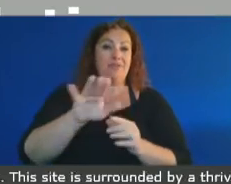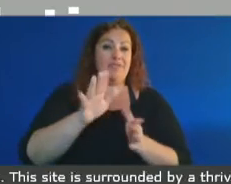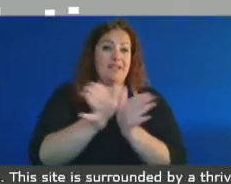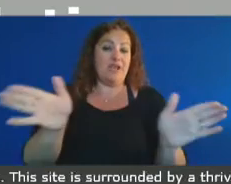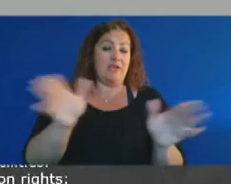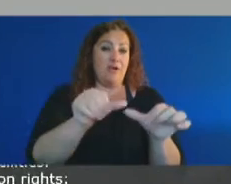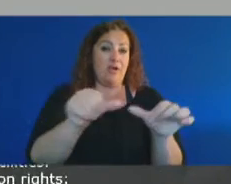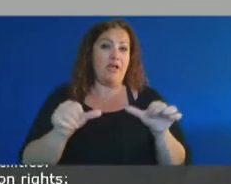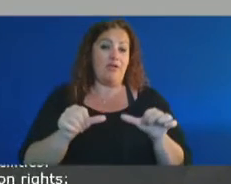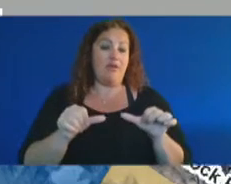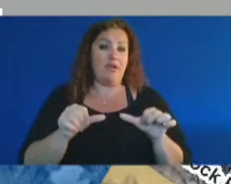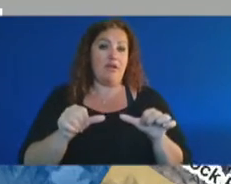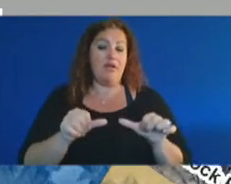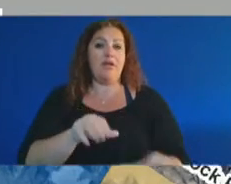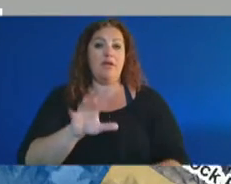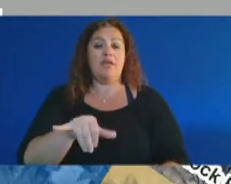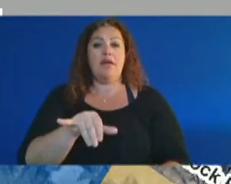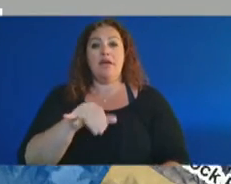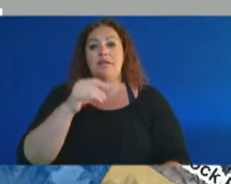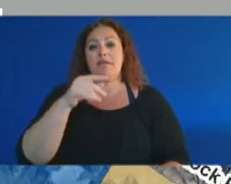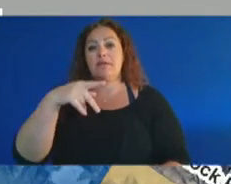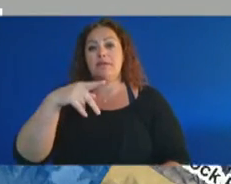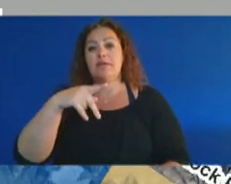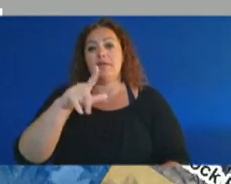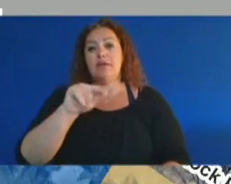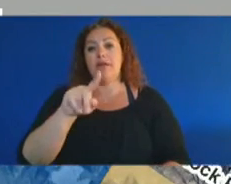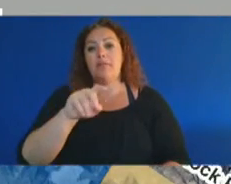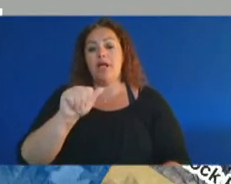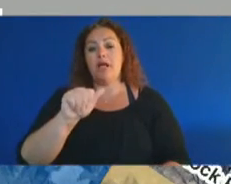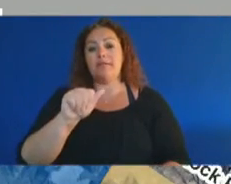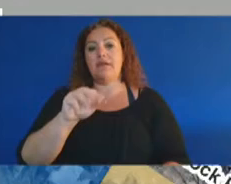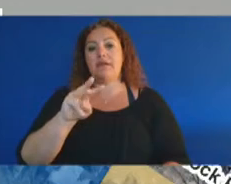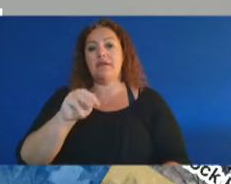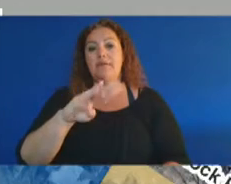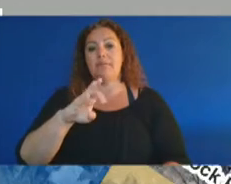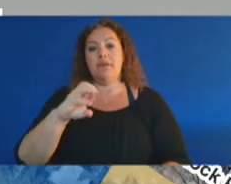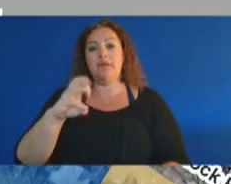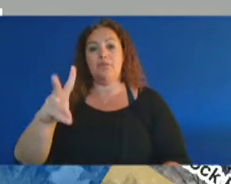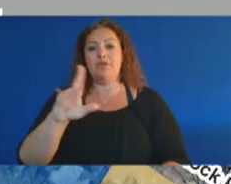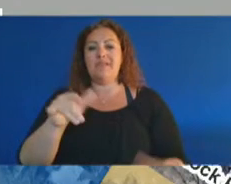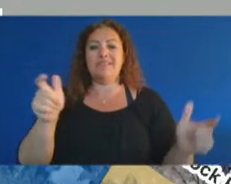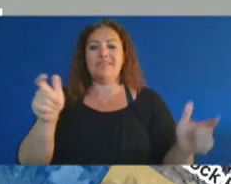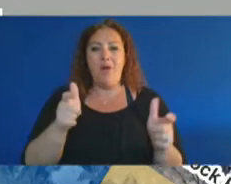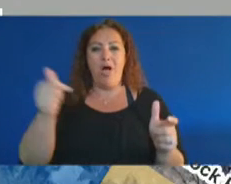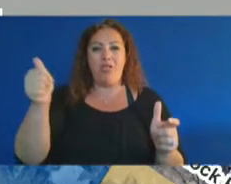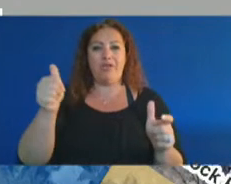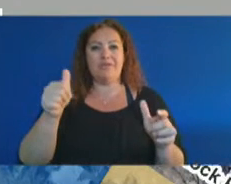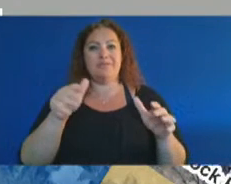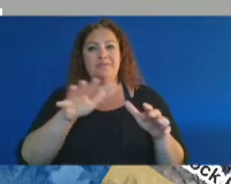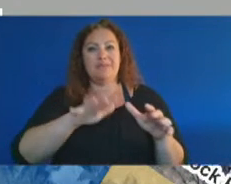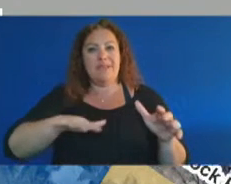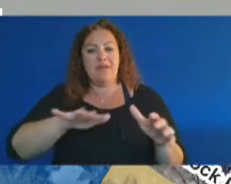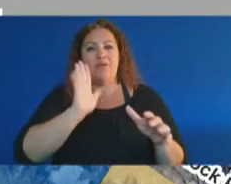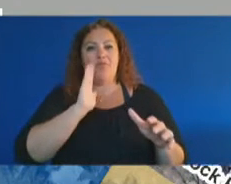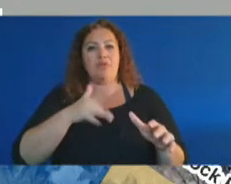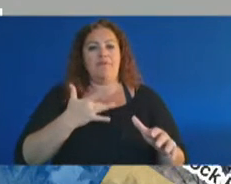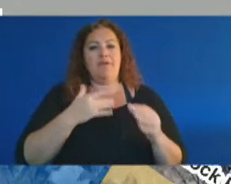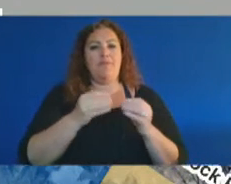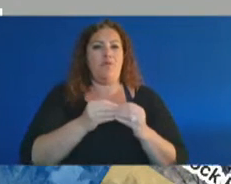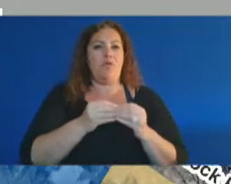uh for Plaza Midwood is is really a little bit smaller scale we would feel a little more comfortable with a height around that 90 to 100 foot